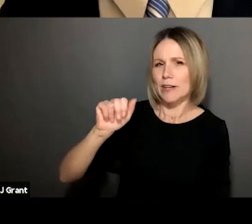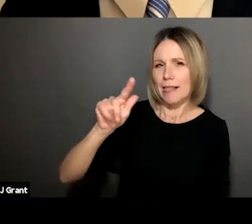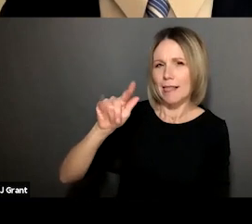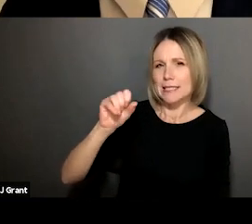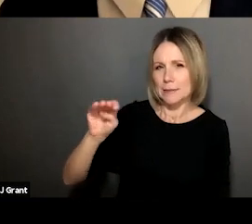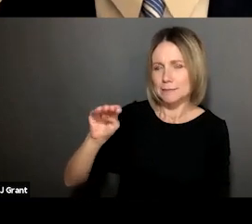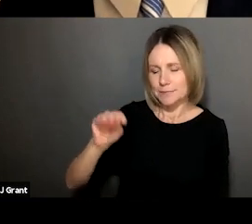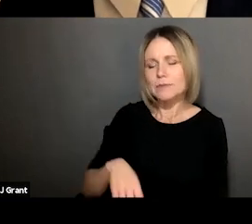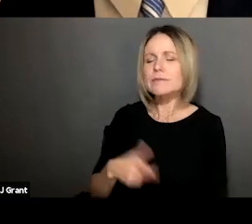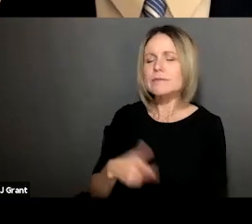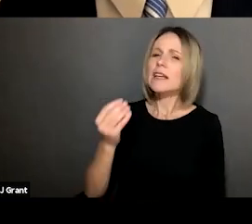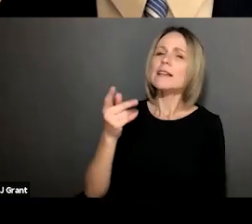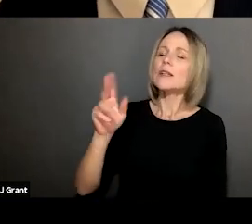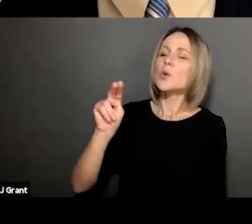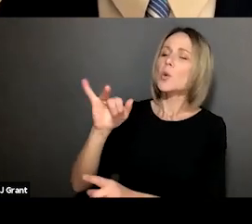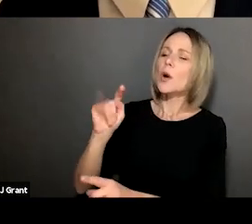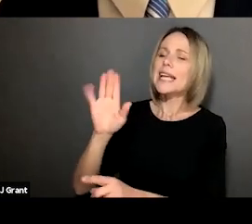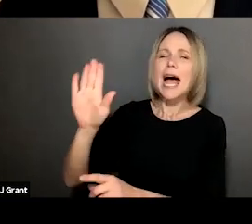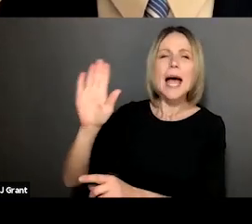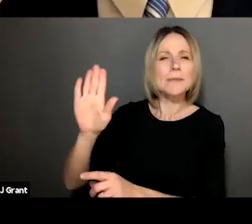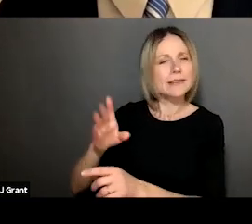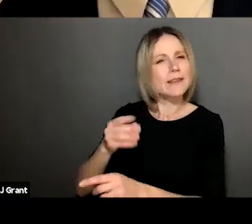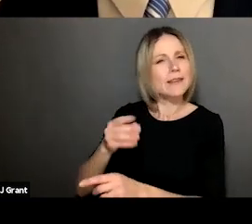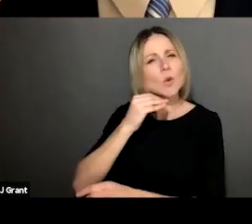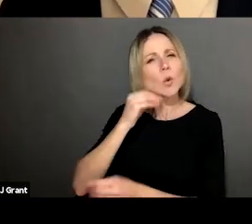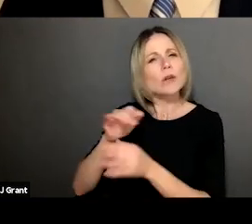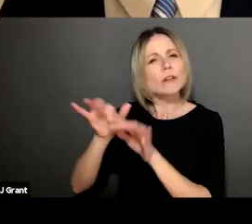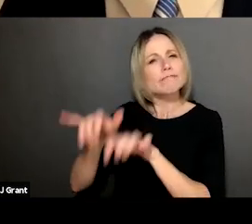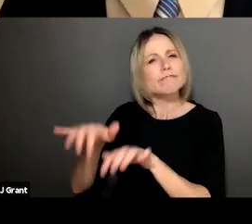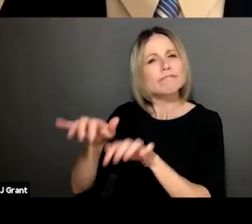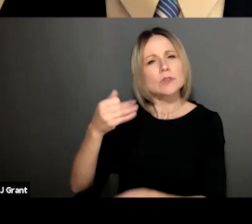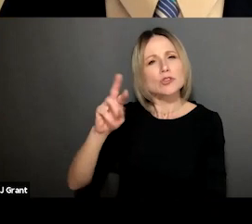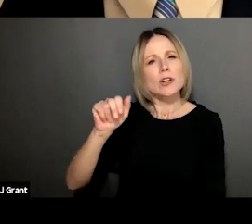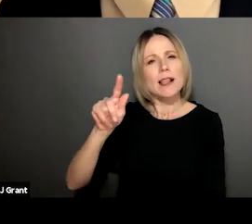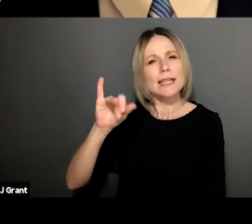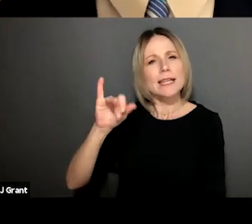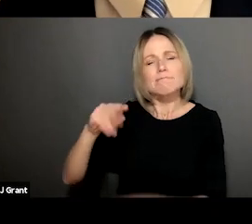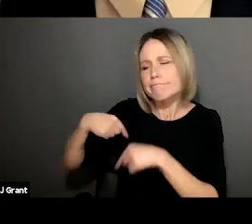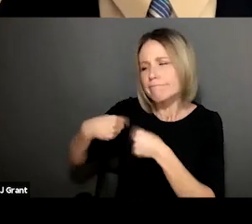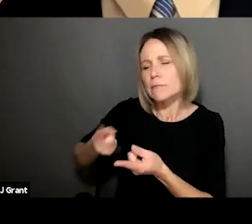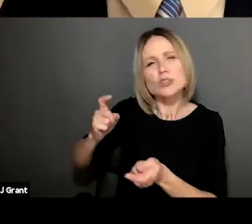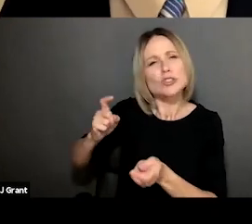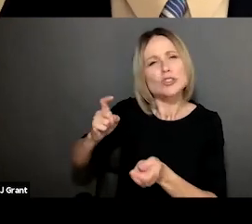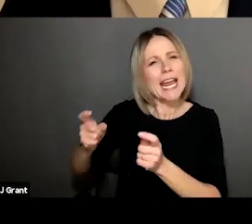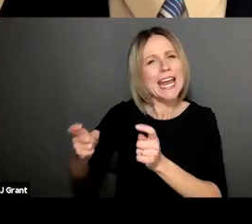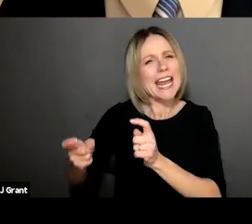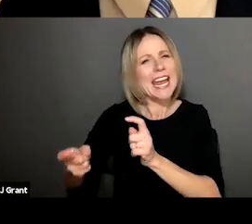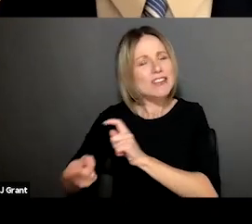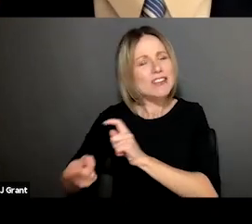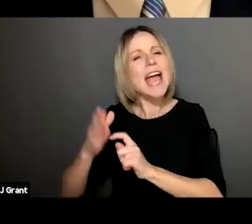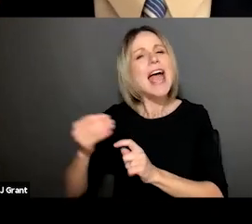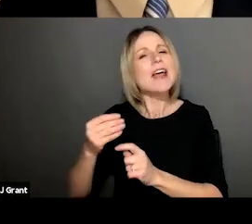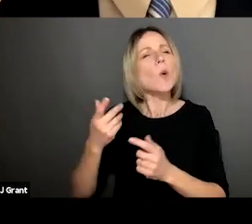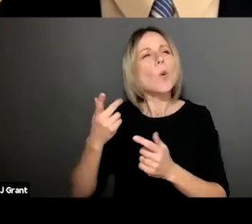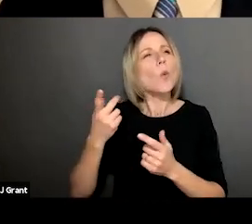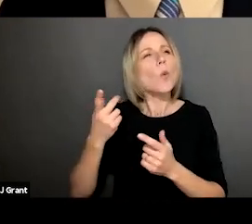food journalism at the New York Times has changed recently? And what are some of the lessons that other outlets, traditional and both new media